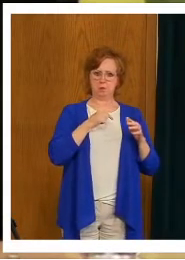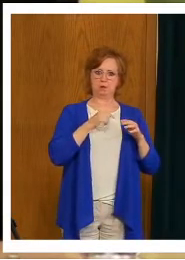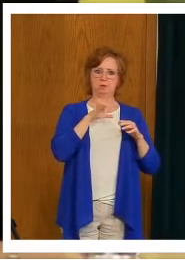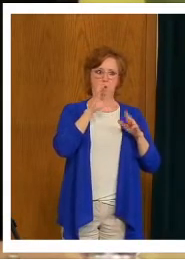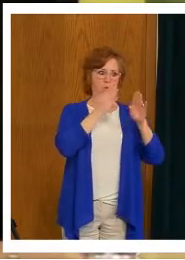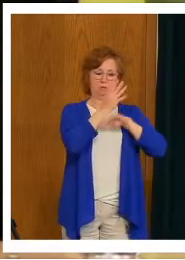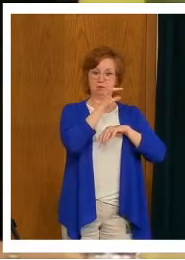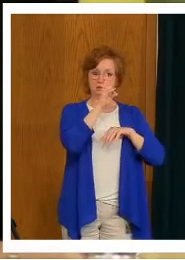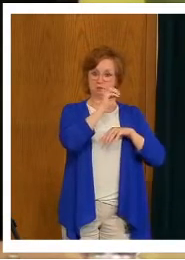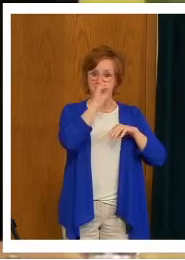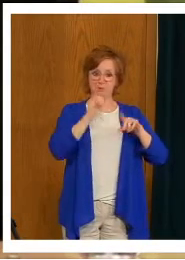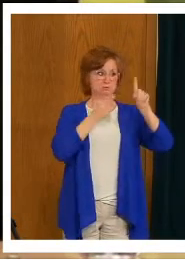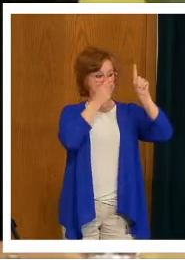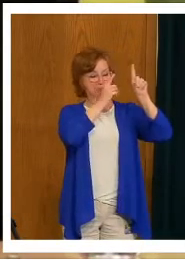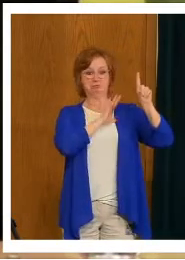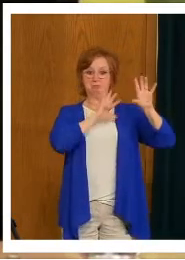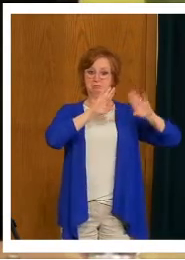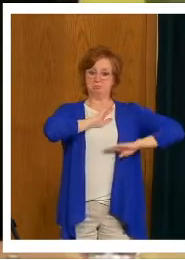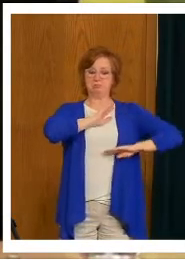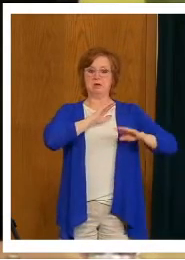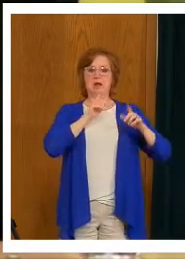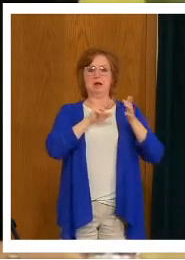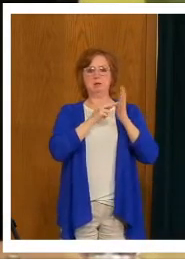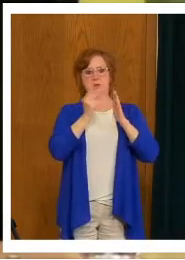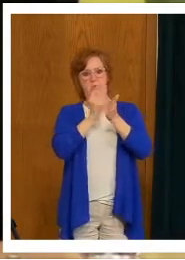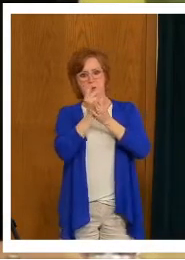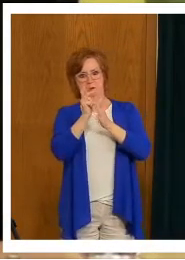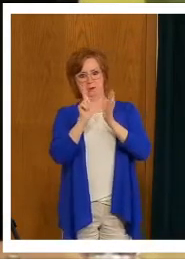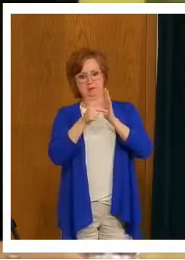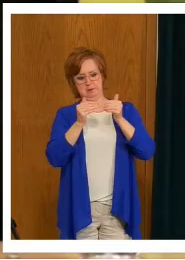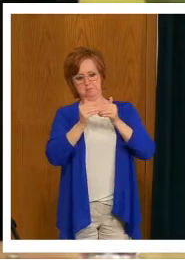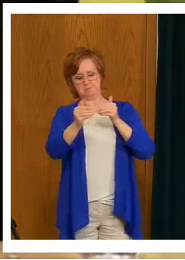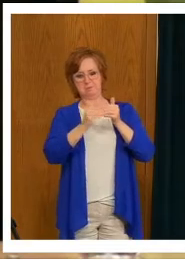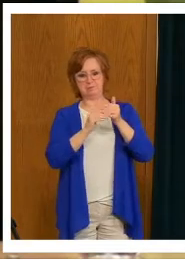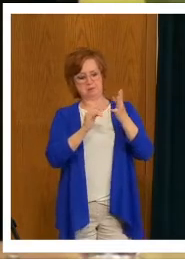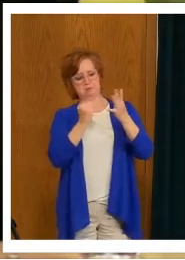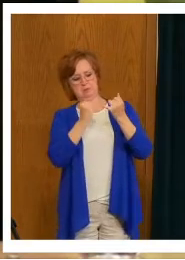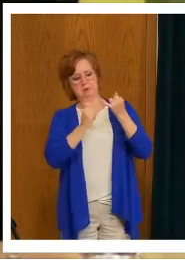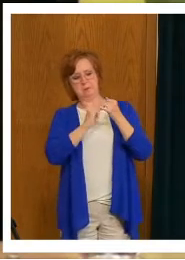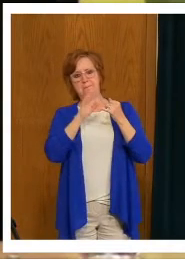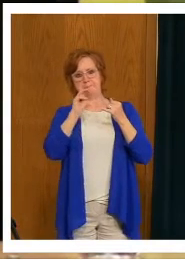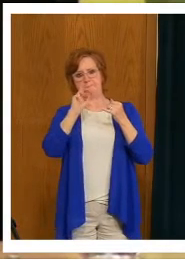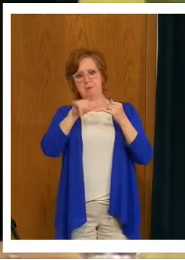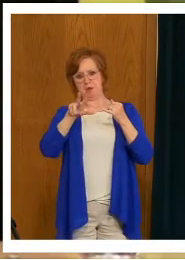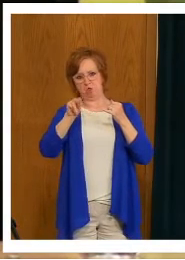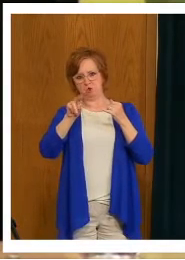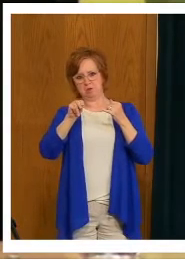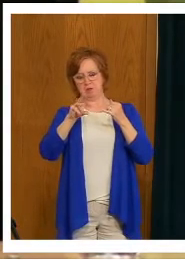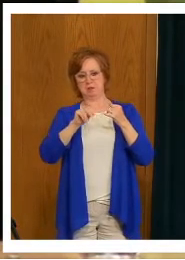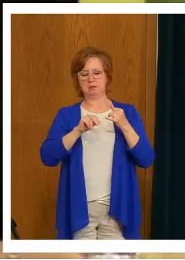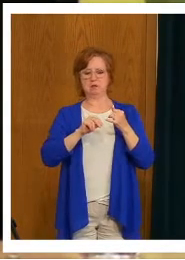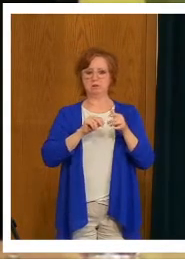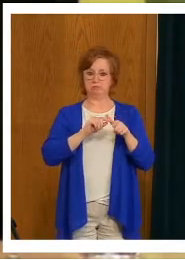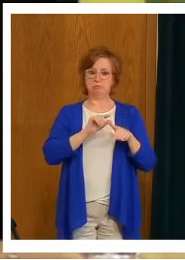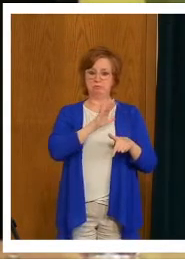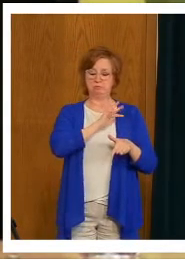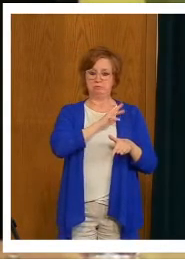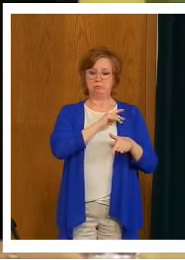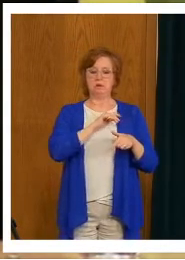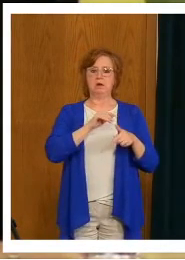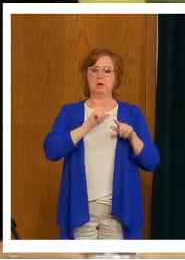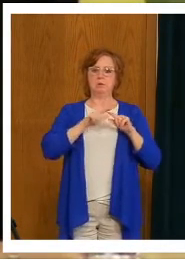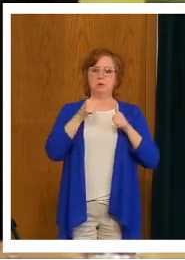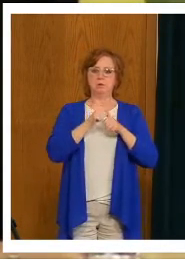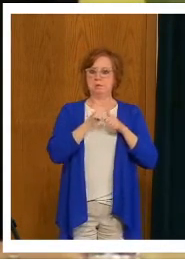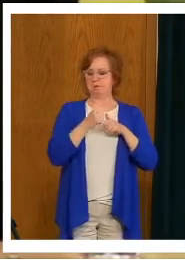3 weeks later, that we would move forward with the phase 1, which is not a broad reopening phase. In that time between last Sunday